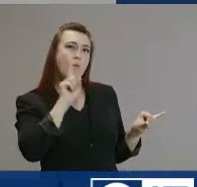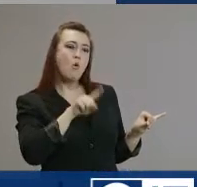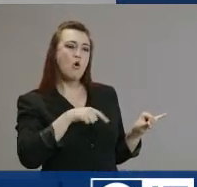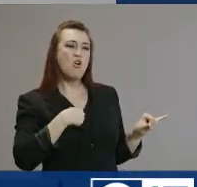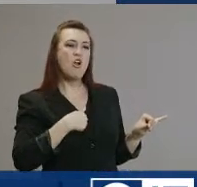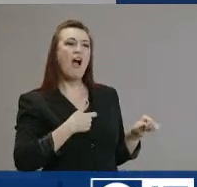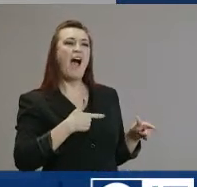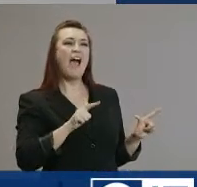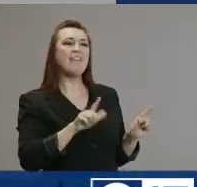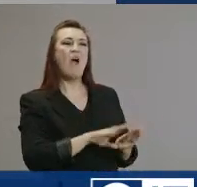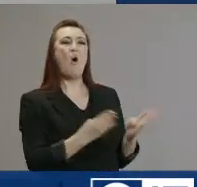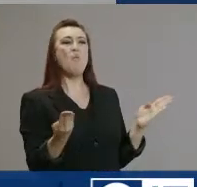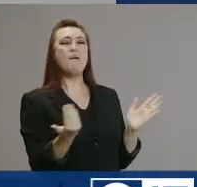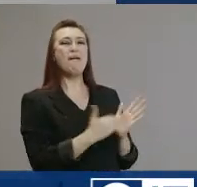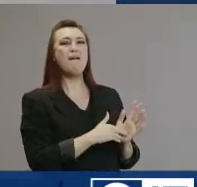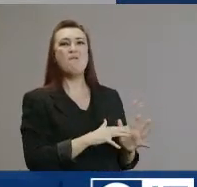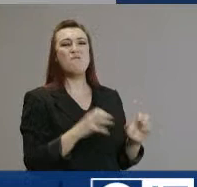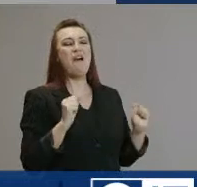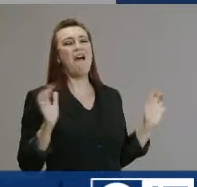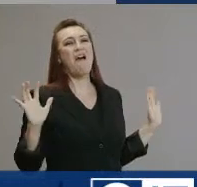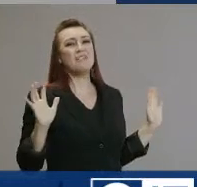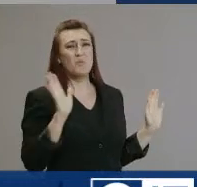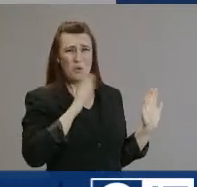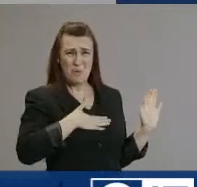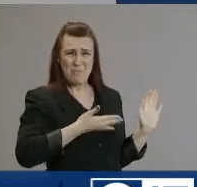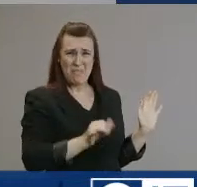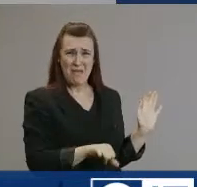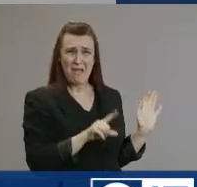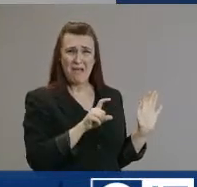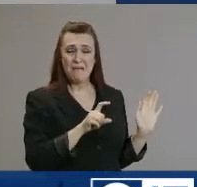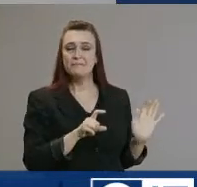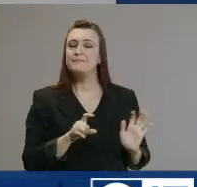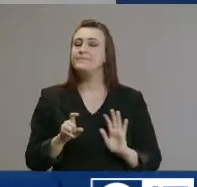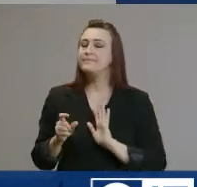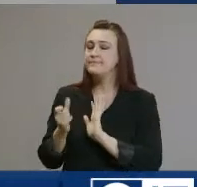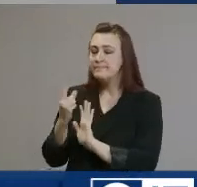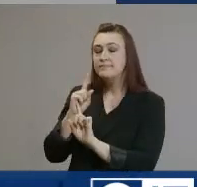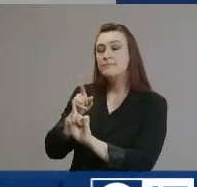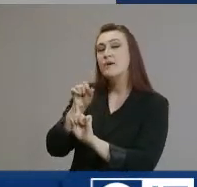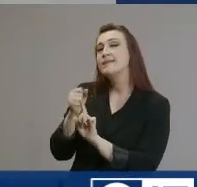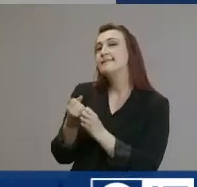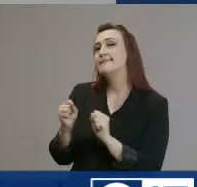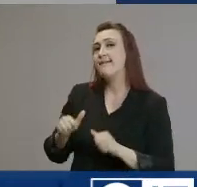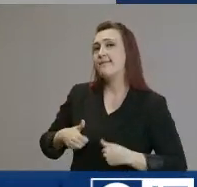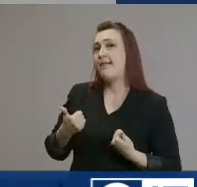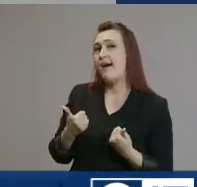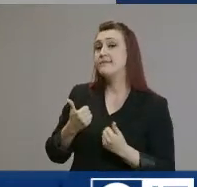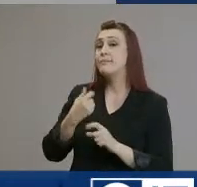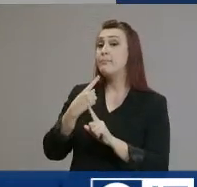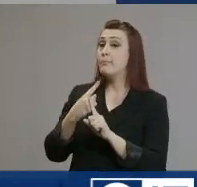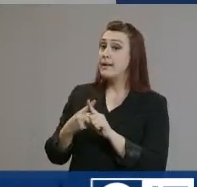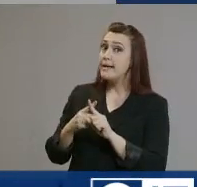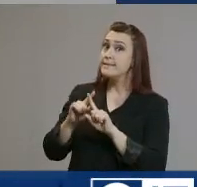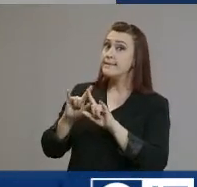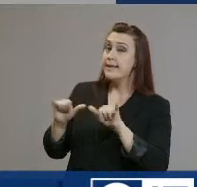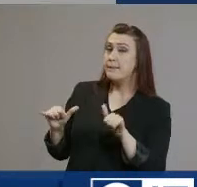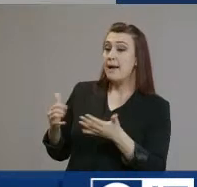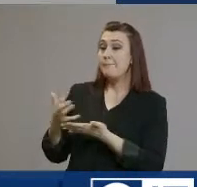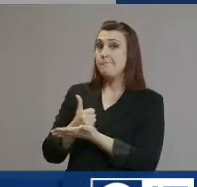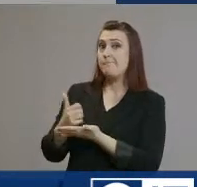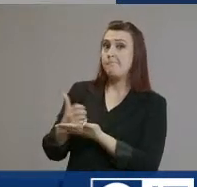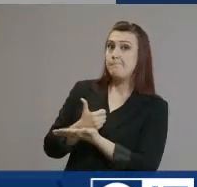always been about saving lives, and it's also about livelihoods in the state of Arizona. We put